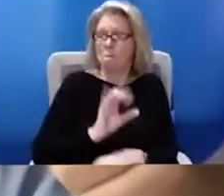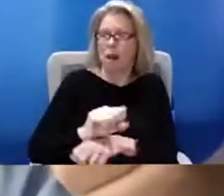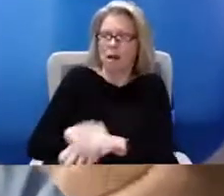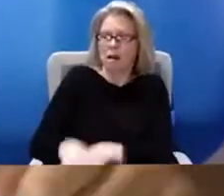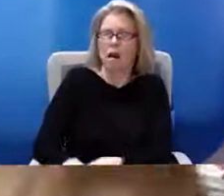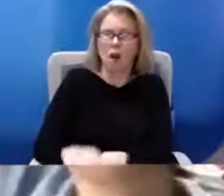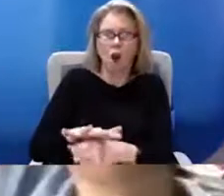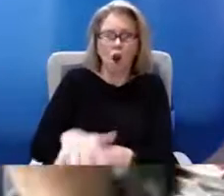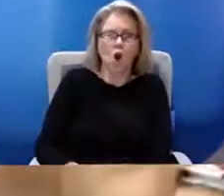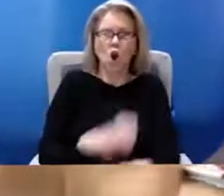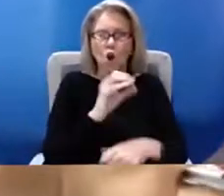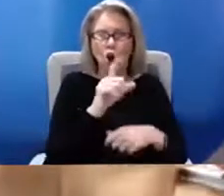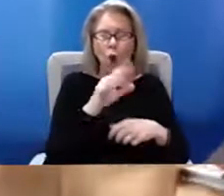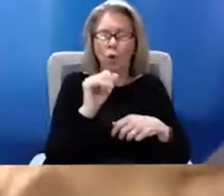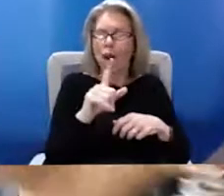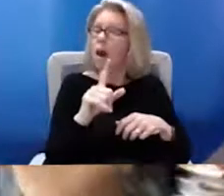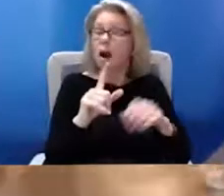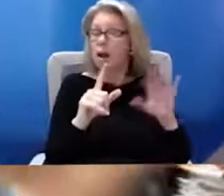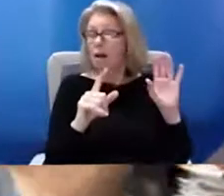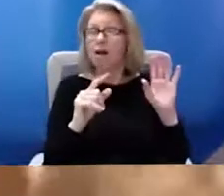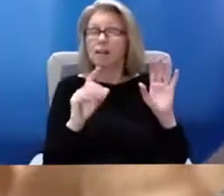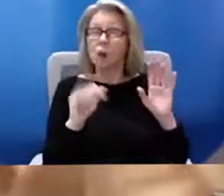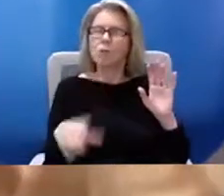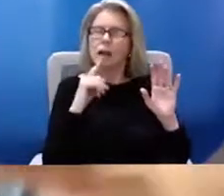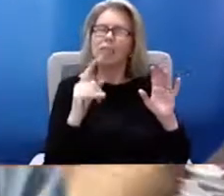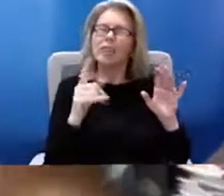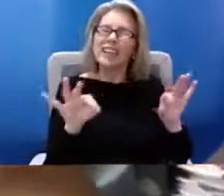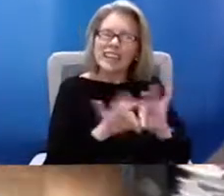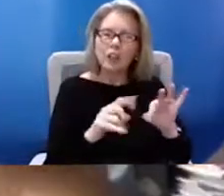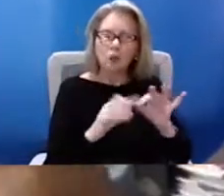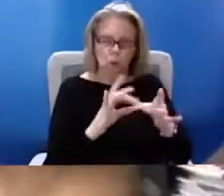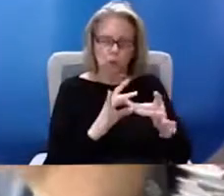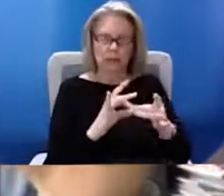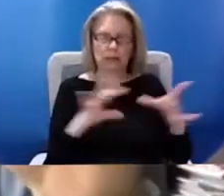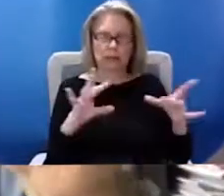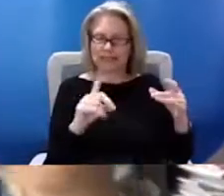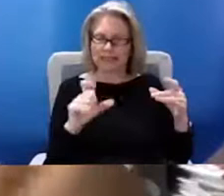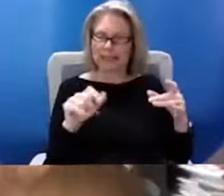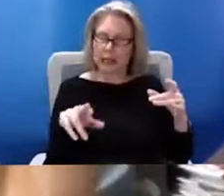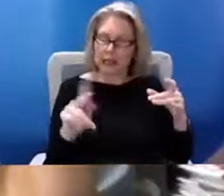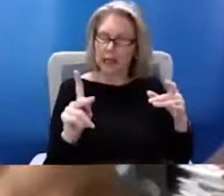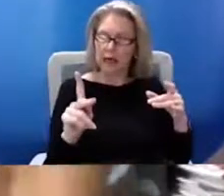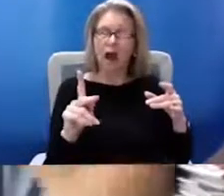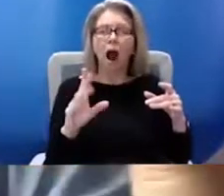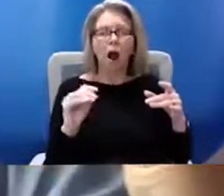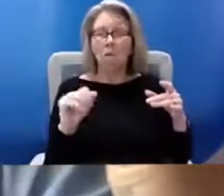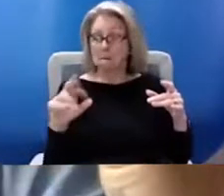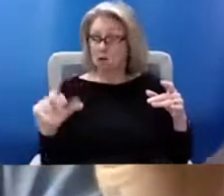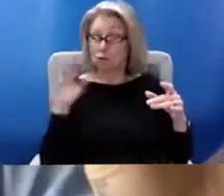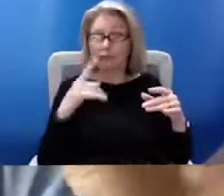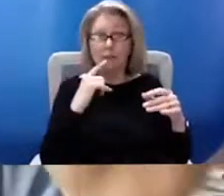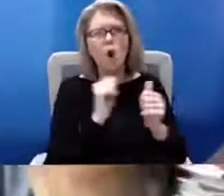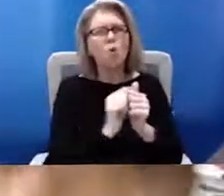colonial. For the decolonial, the key is to delink, and Maria will put it, is to go beyond